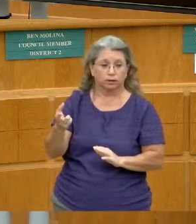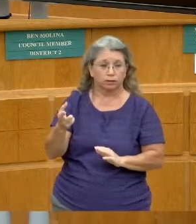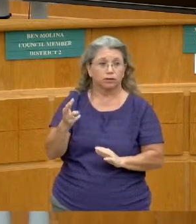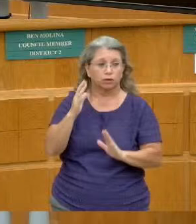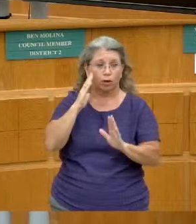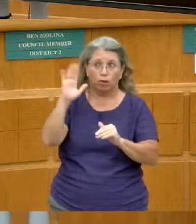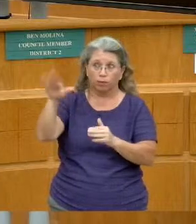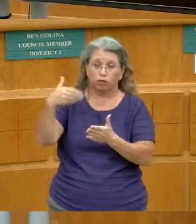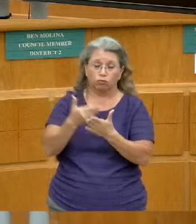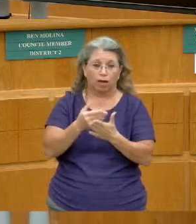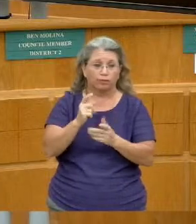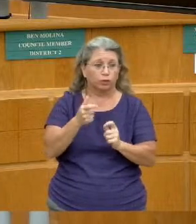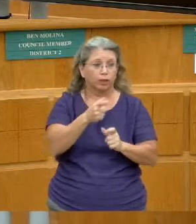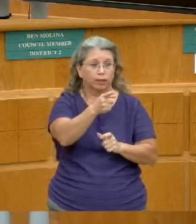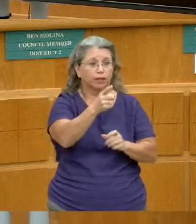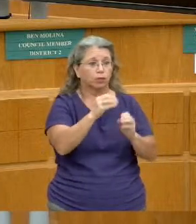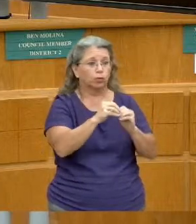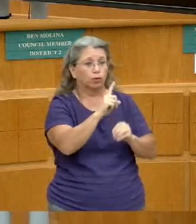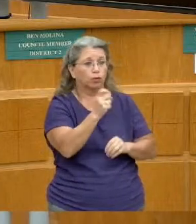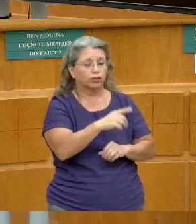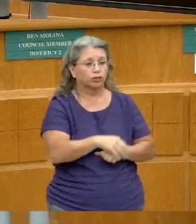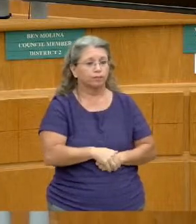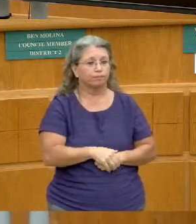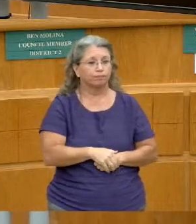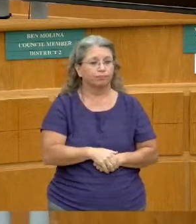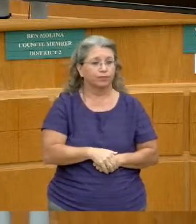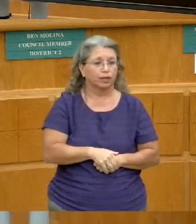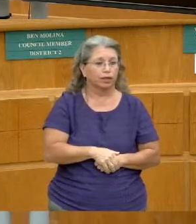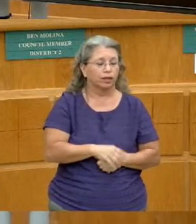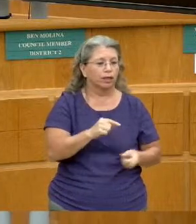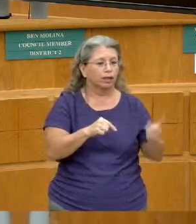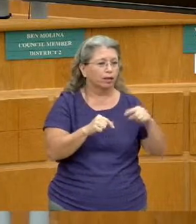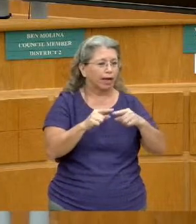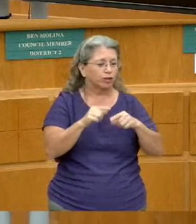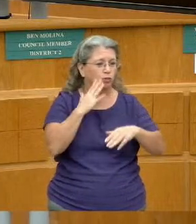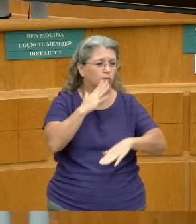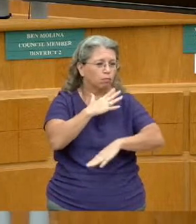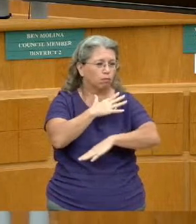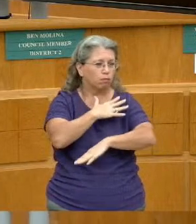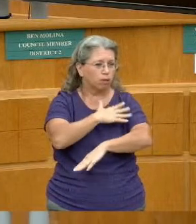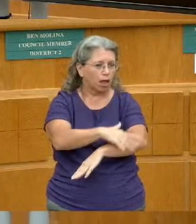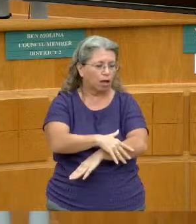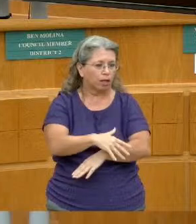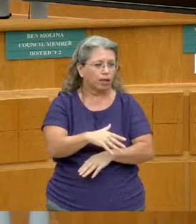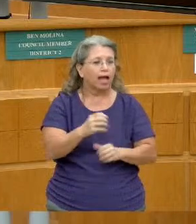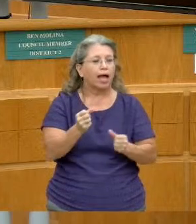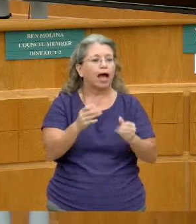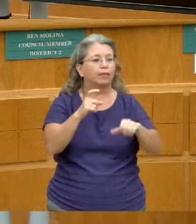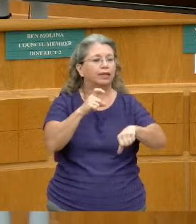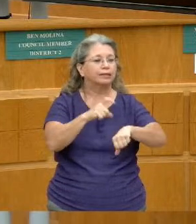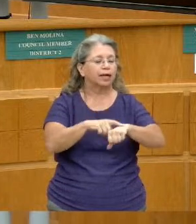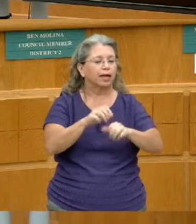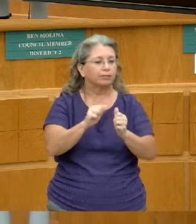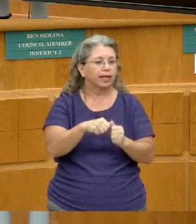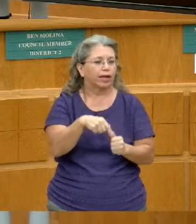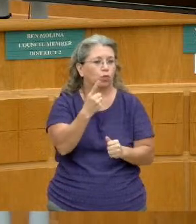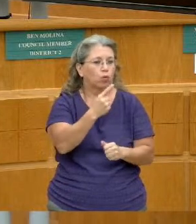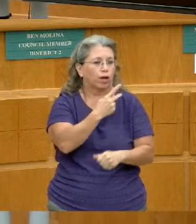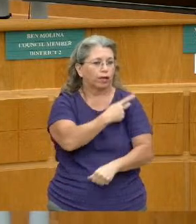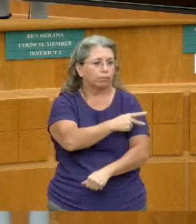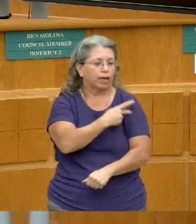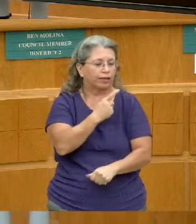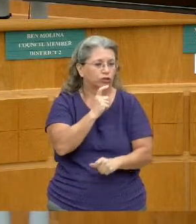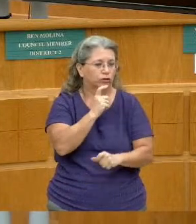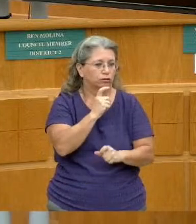come quickly. One last question. Yep. Going back to the blood, how many times can a COVID patient? Great question. Keep giving